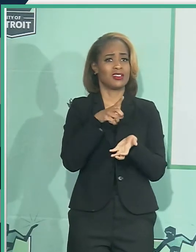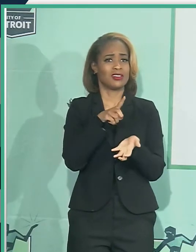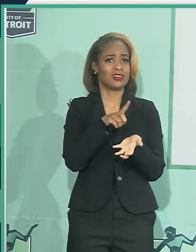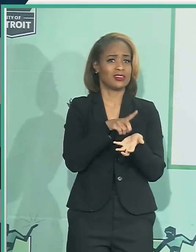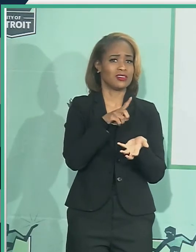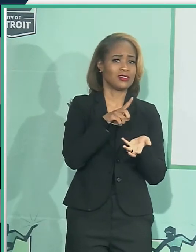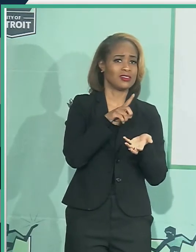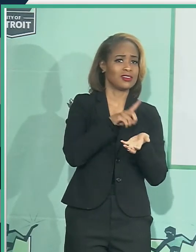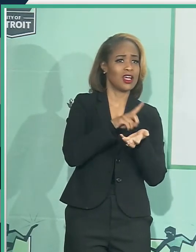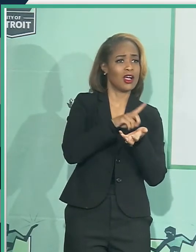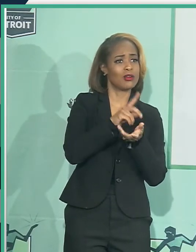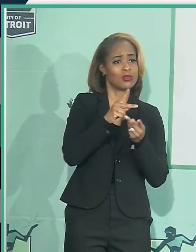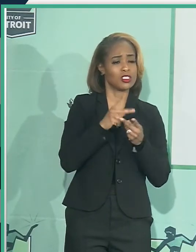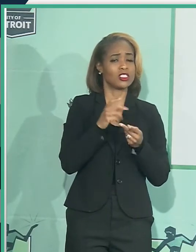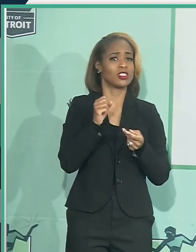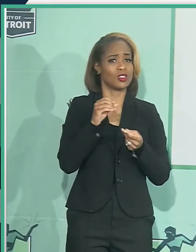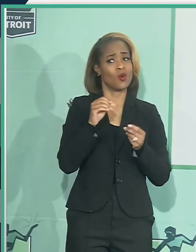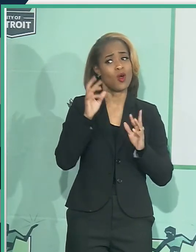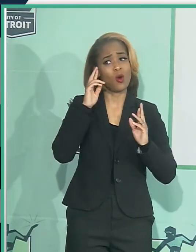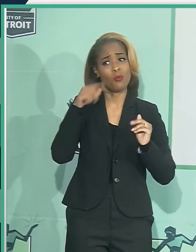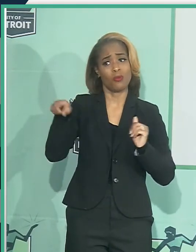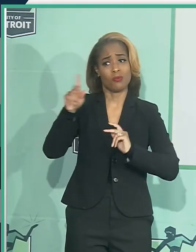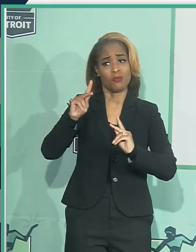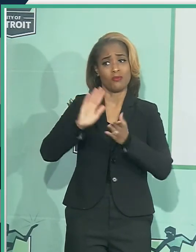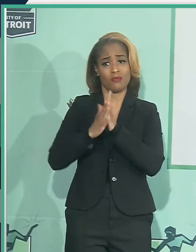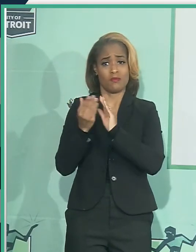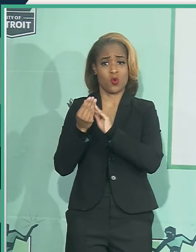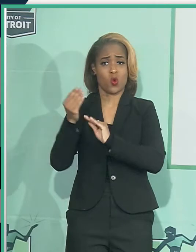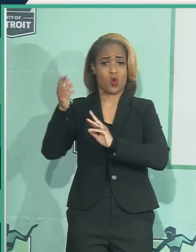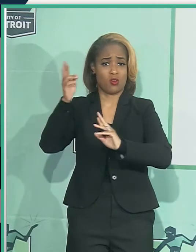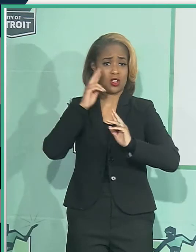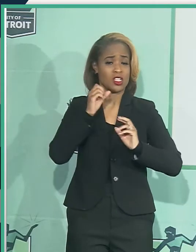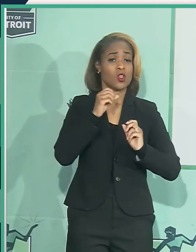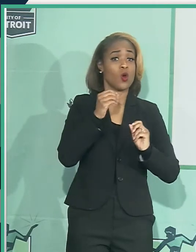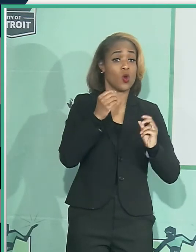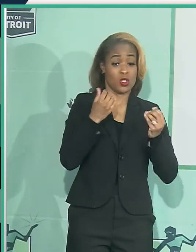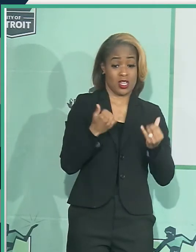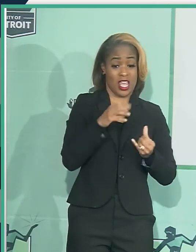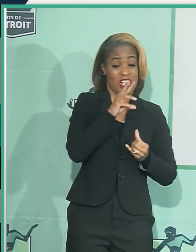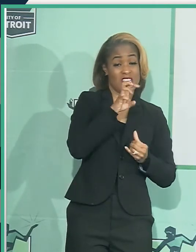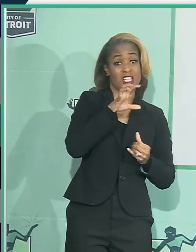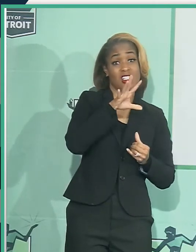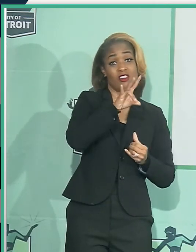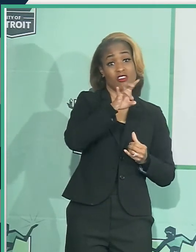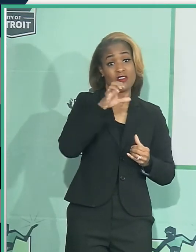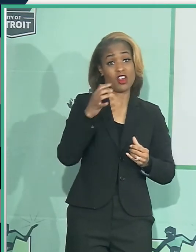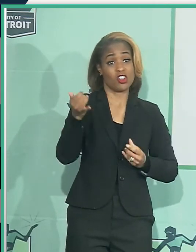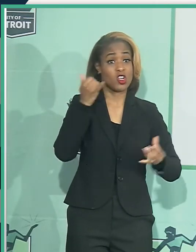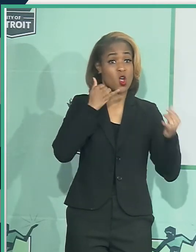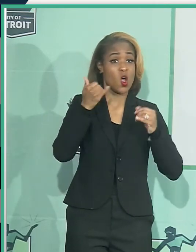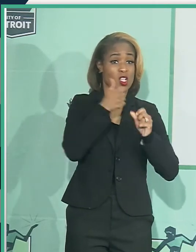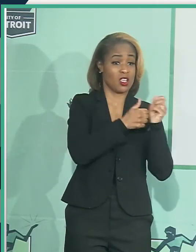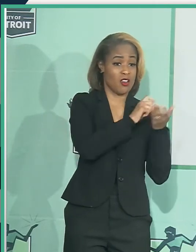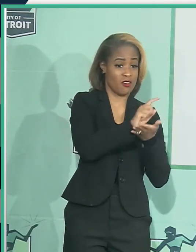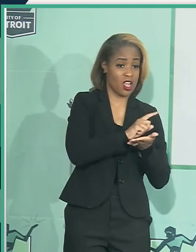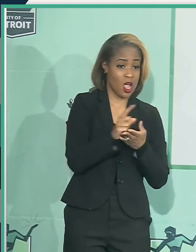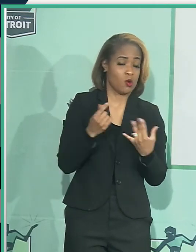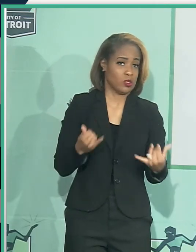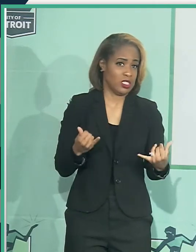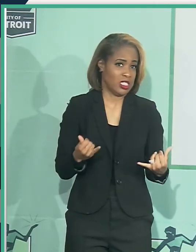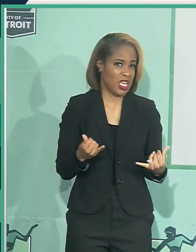more respectful. The numbers have been coming in 600-700 an hour today. It's a volume number that I think probably is